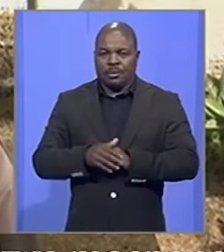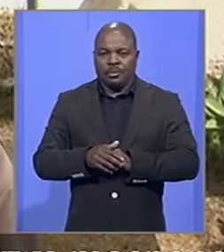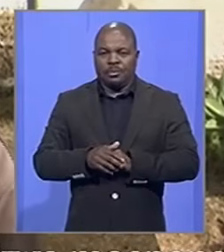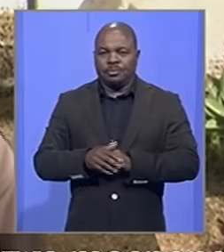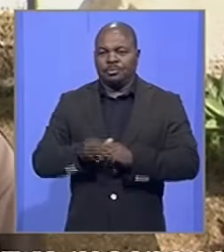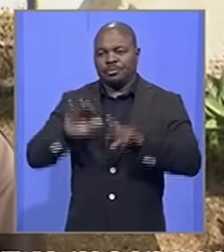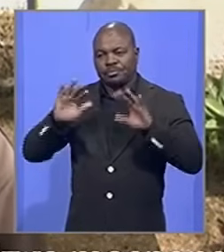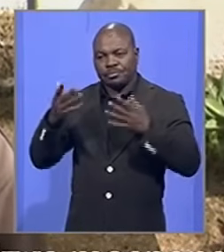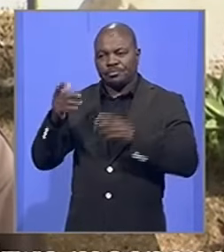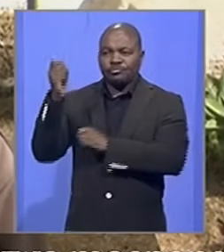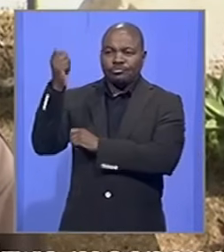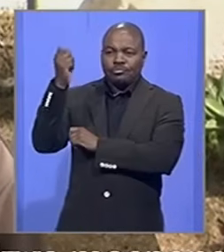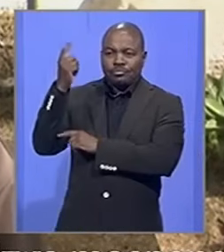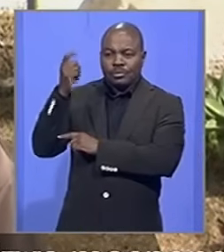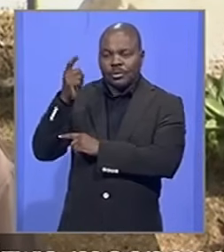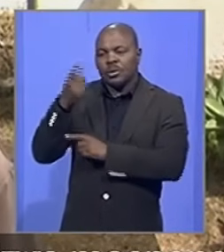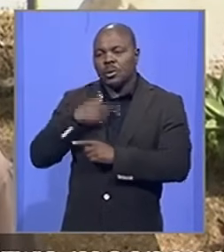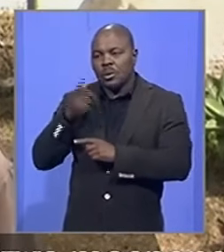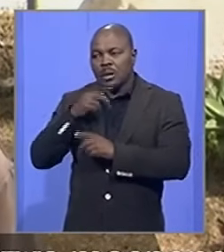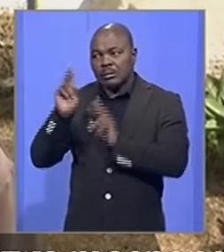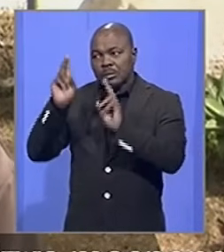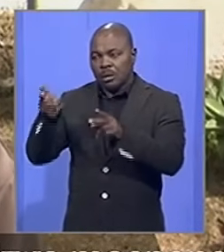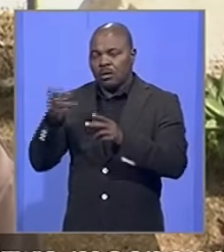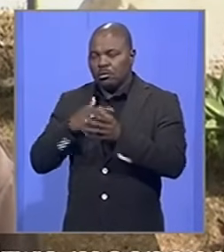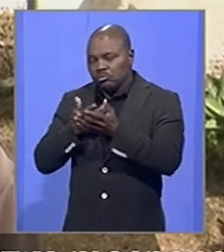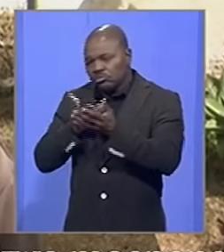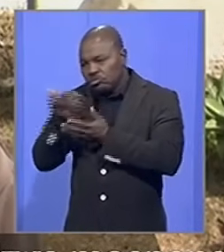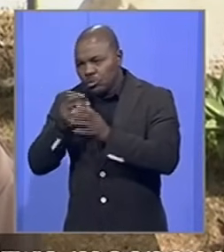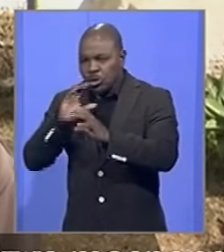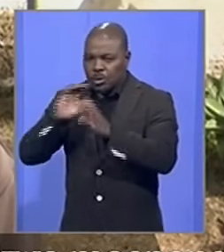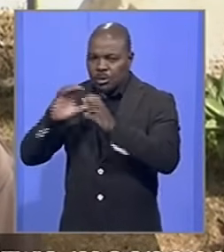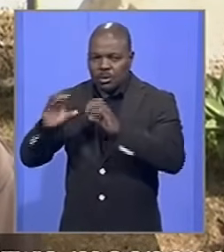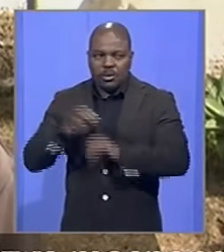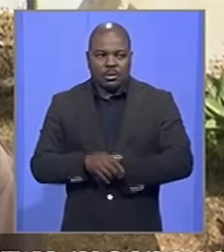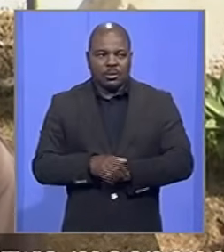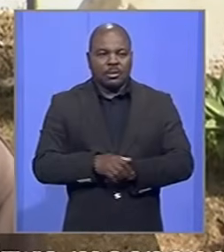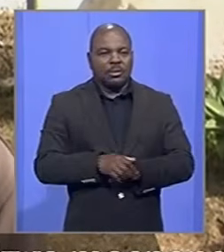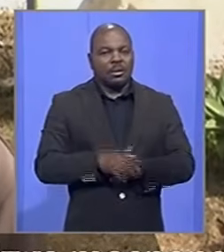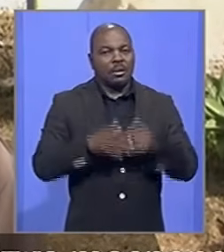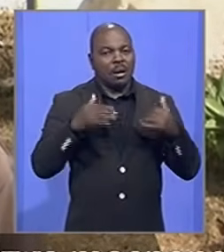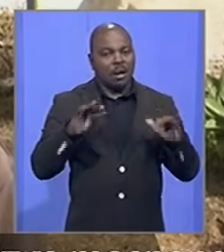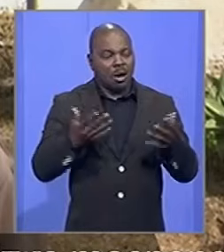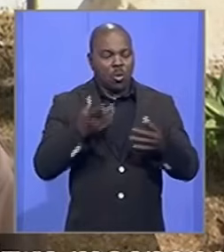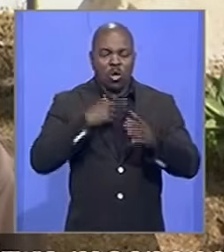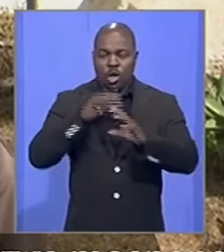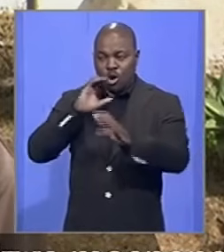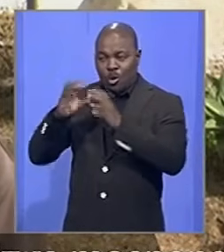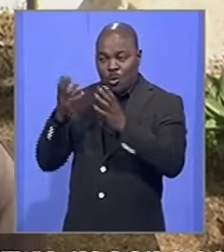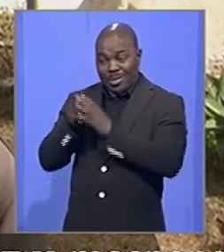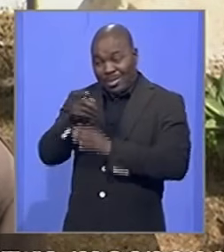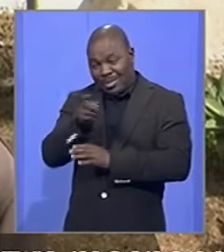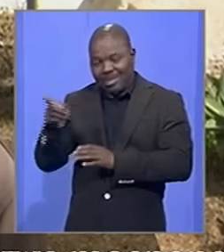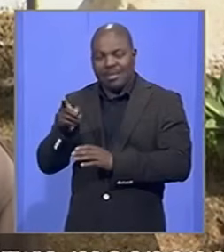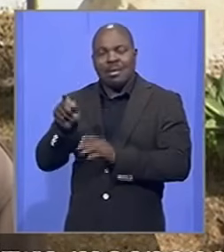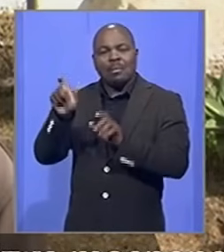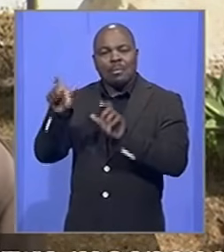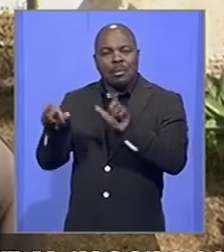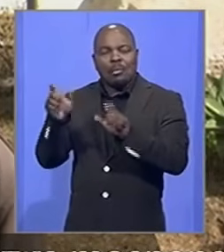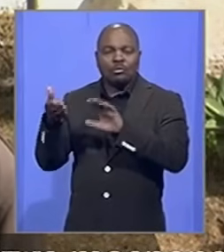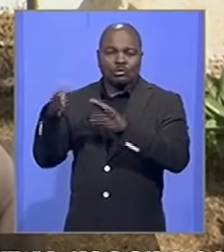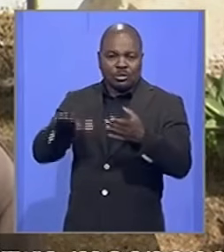speak with our loved ones who are not physically with us. So it's the way in which we communicate with them, and they tell